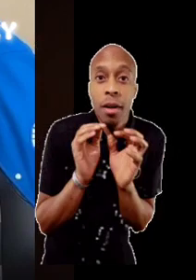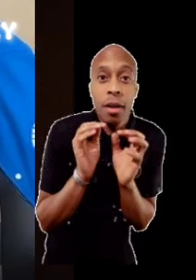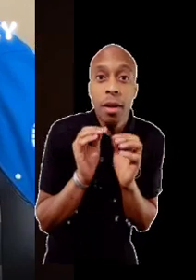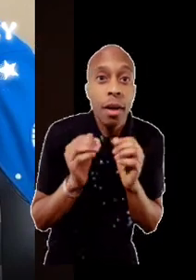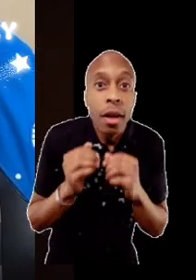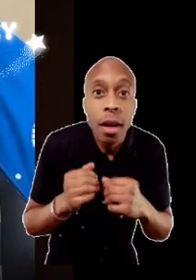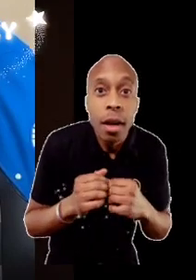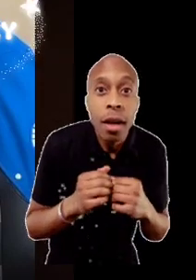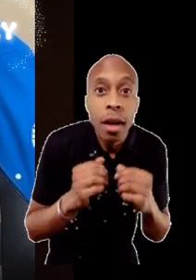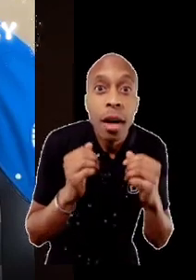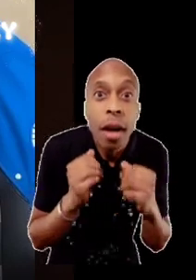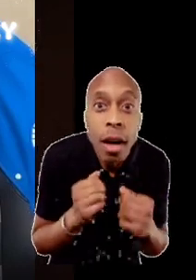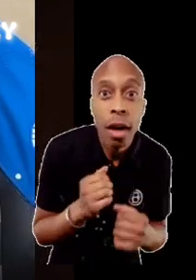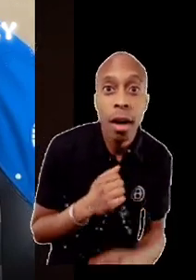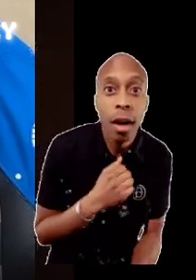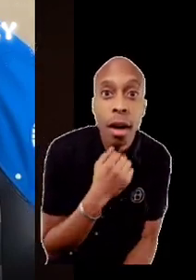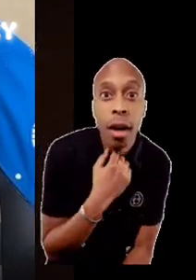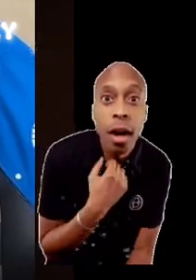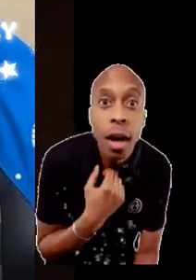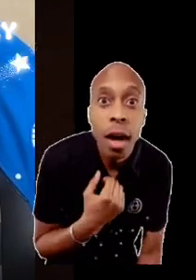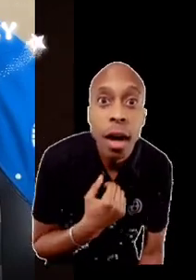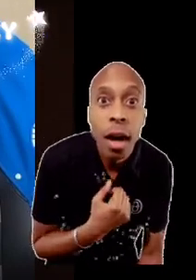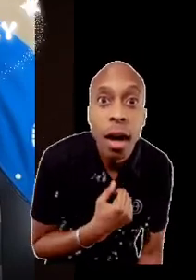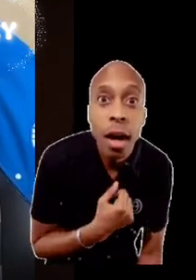much. Like my daddy.